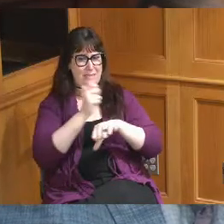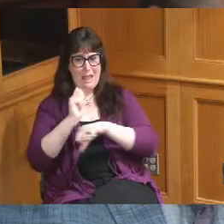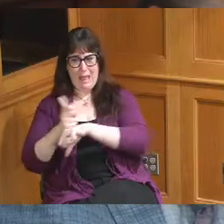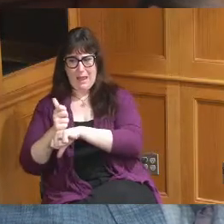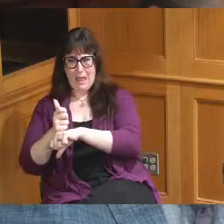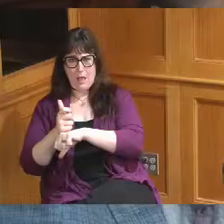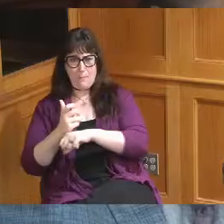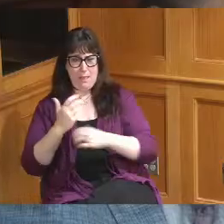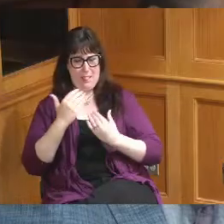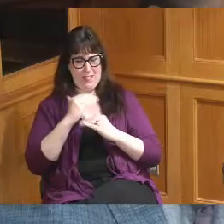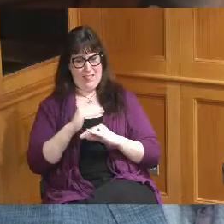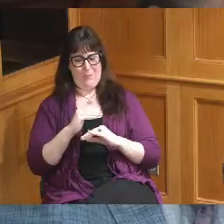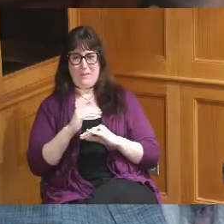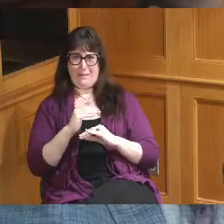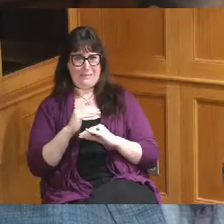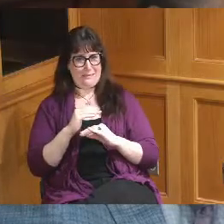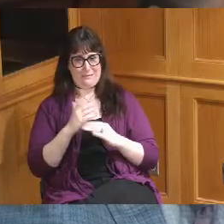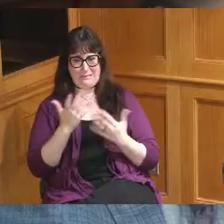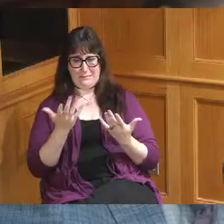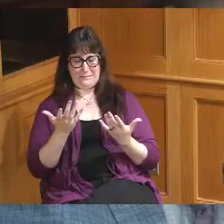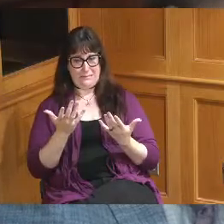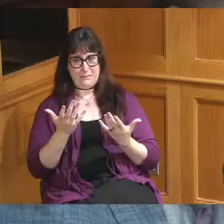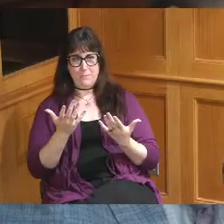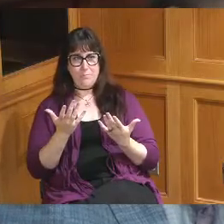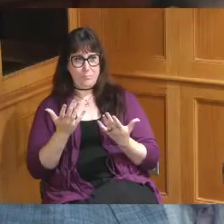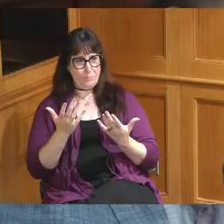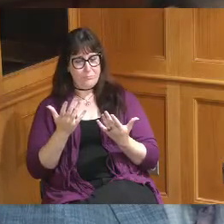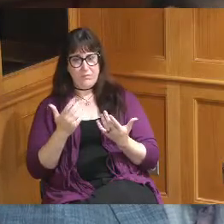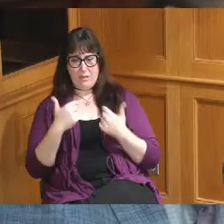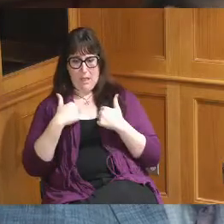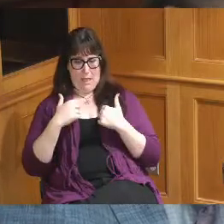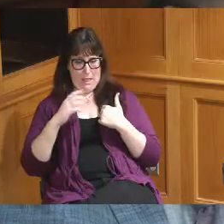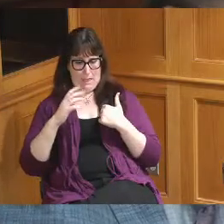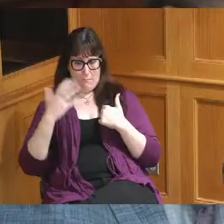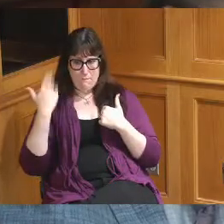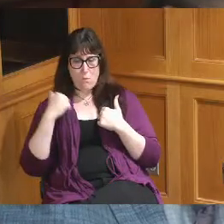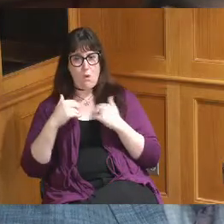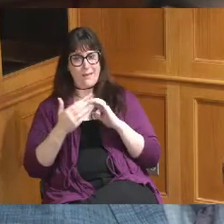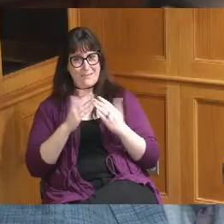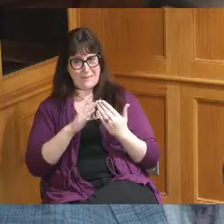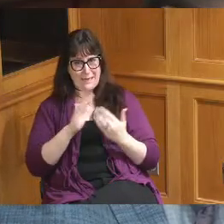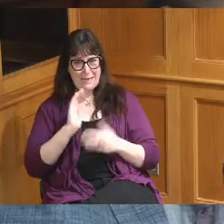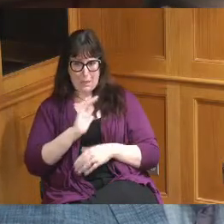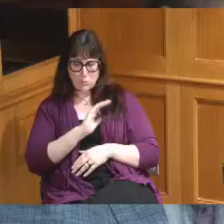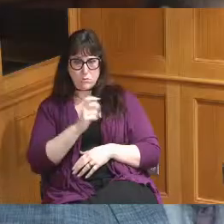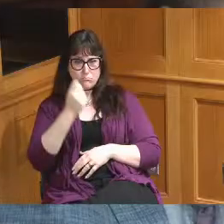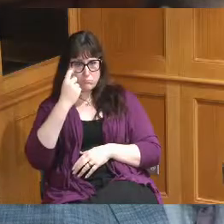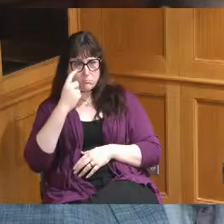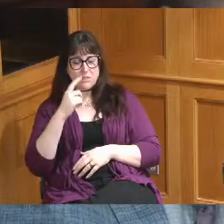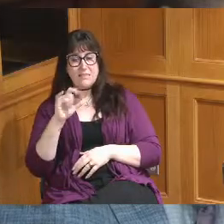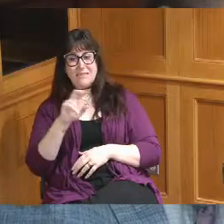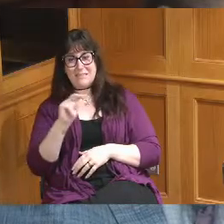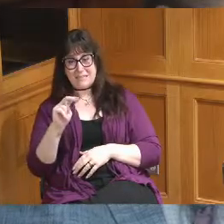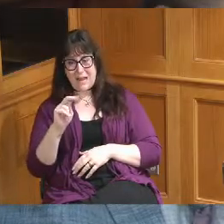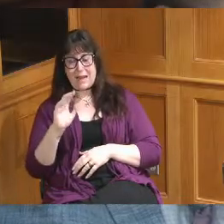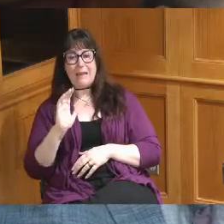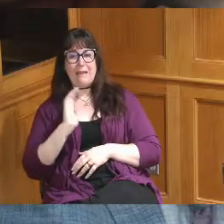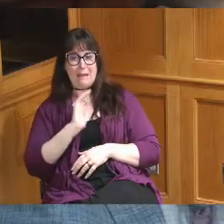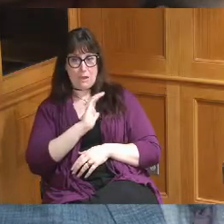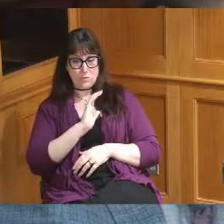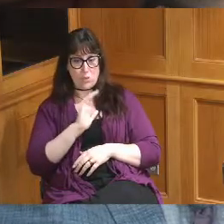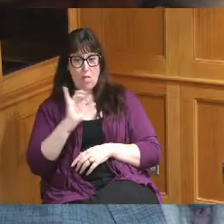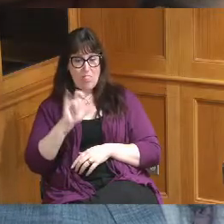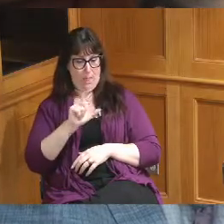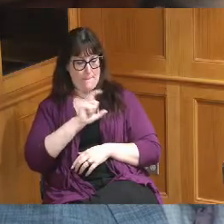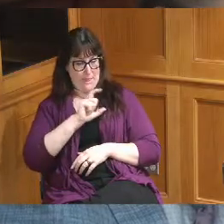our limitations. When you're, I've been on city council before. So when I was at Cincinnati City Council, the police